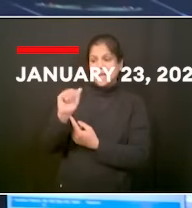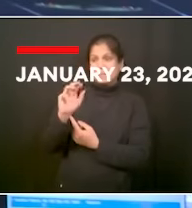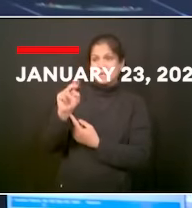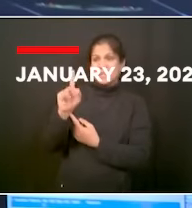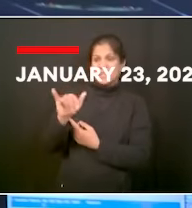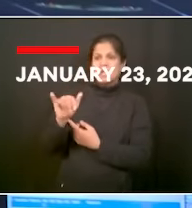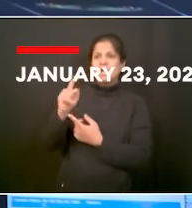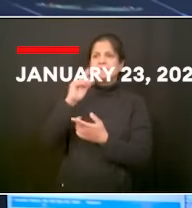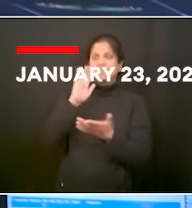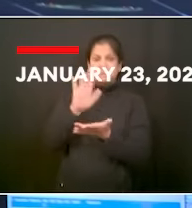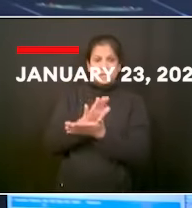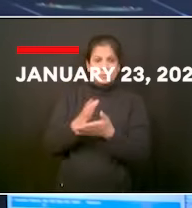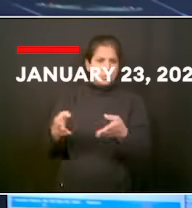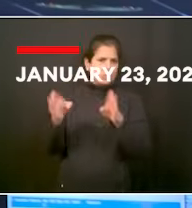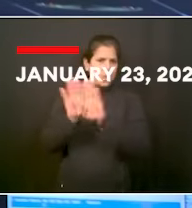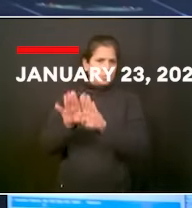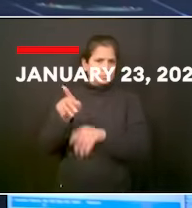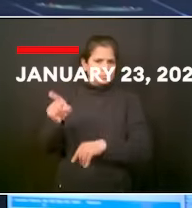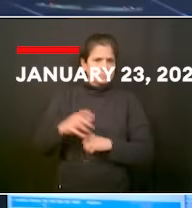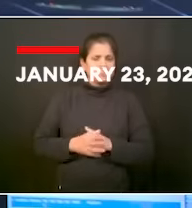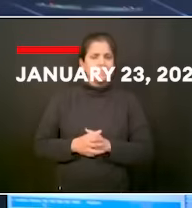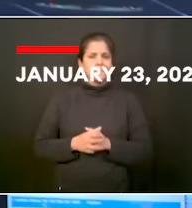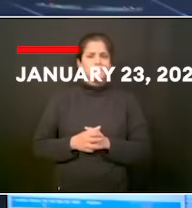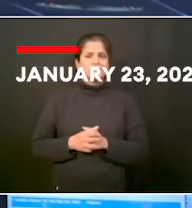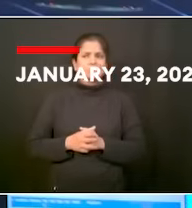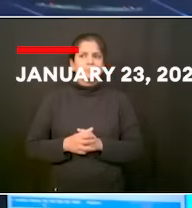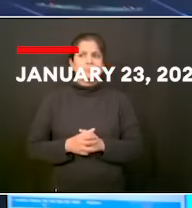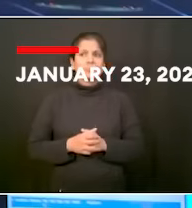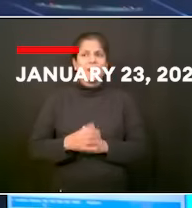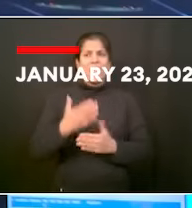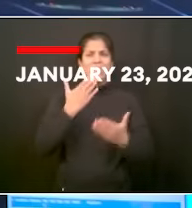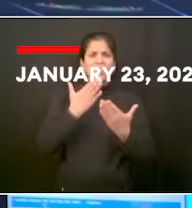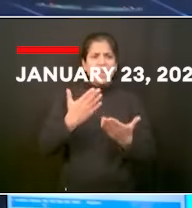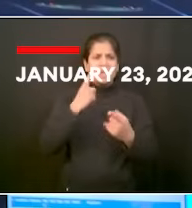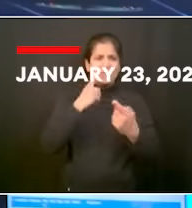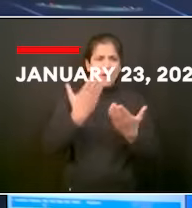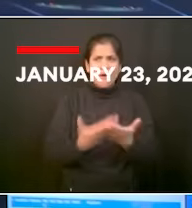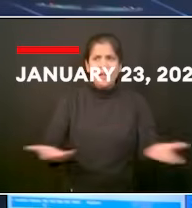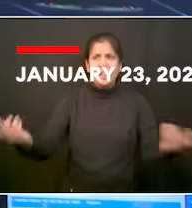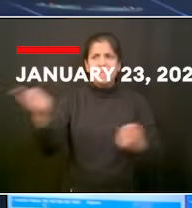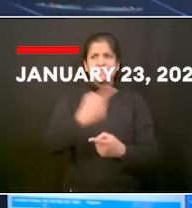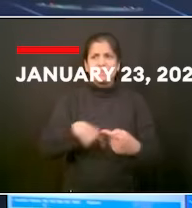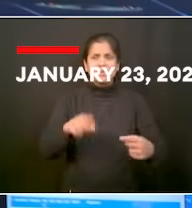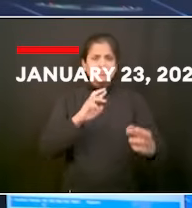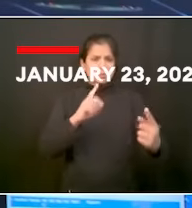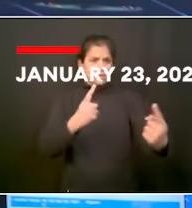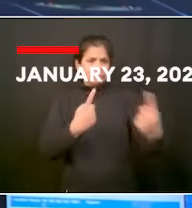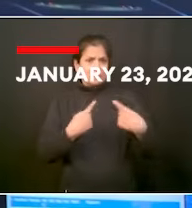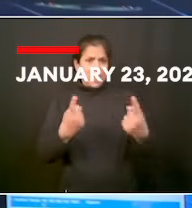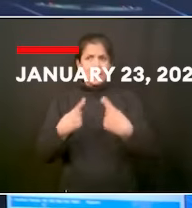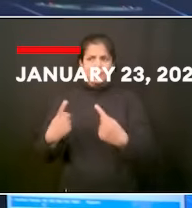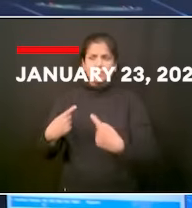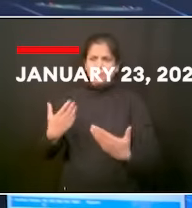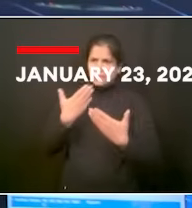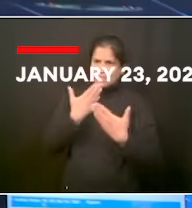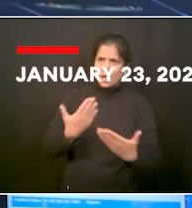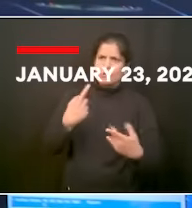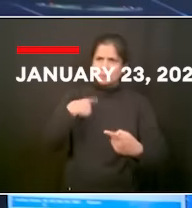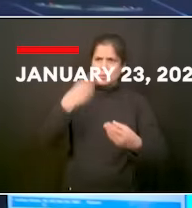timely responses and encouragement, and say we are ready for whatever eventuality there